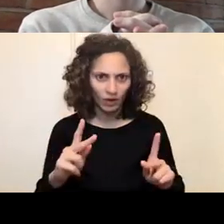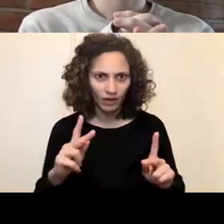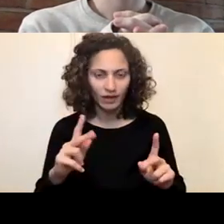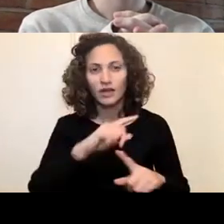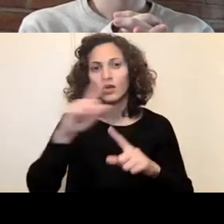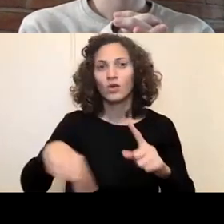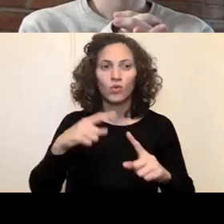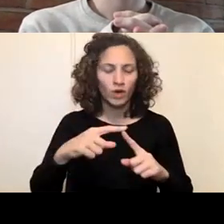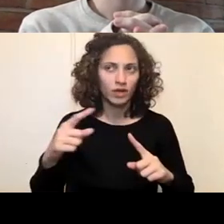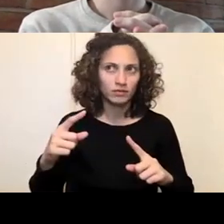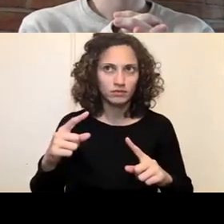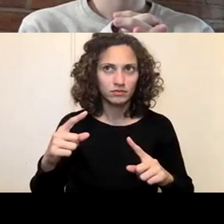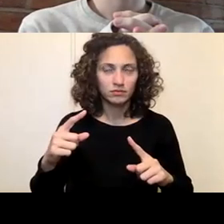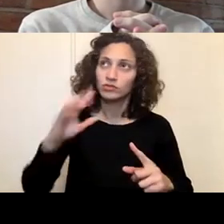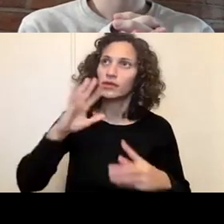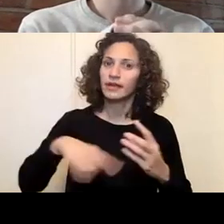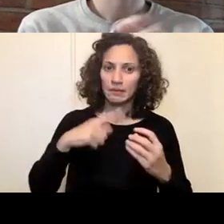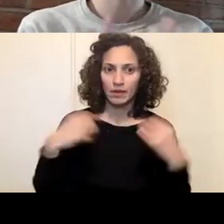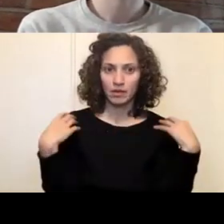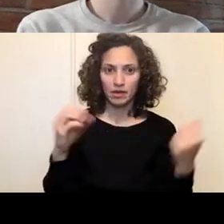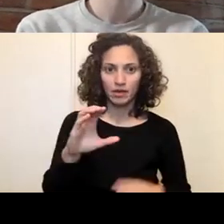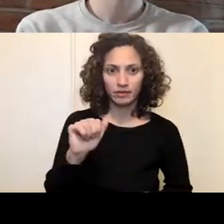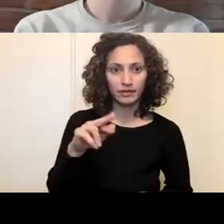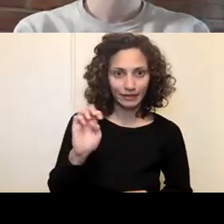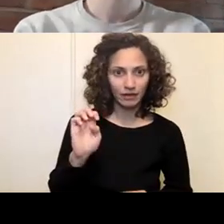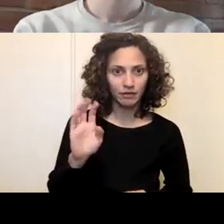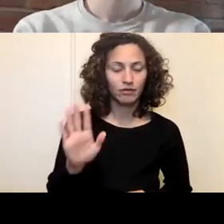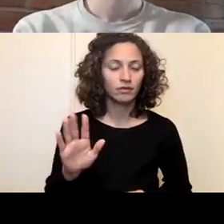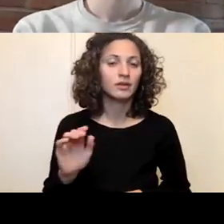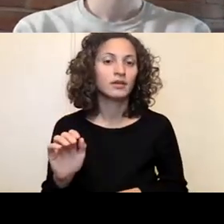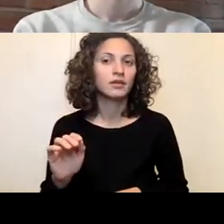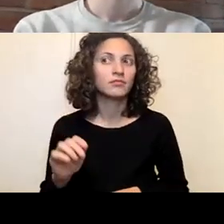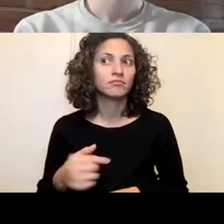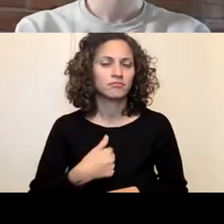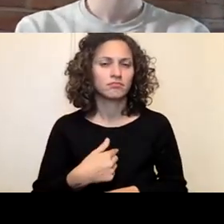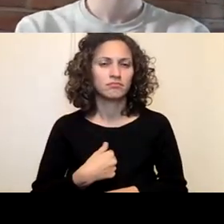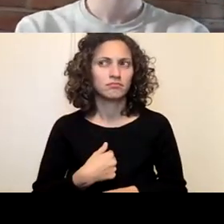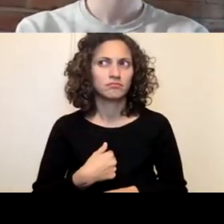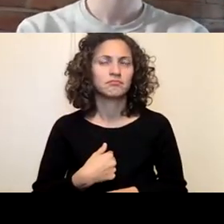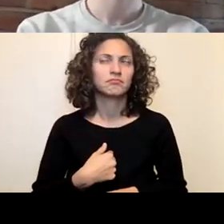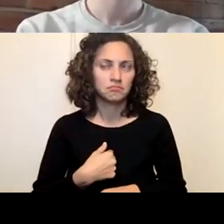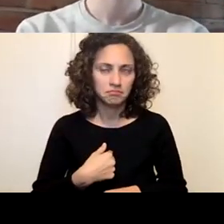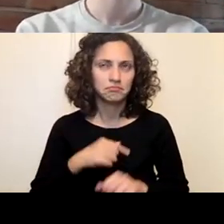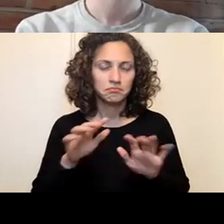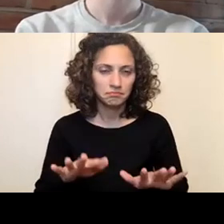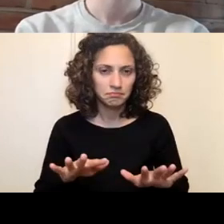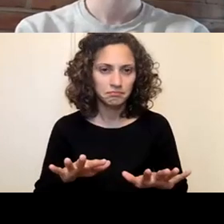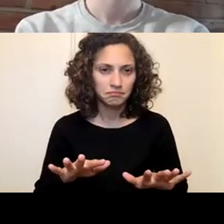like your healthcare. Now I have realized that, okay, you know,